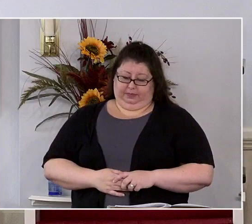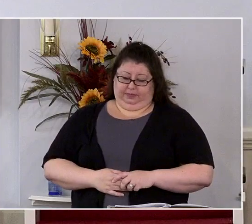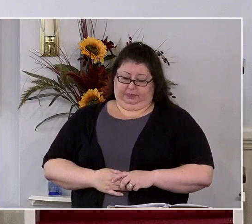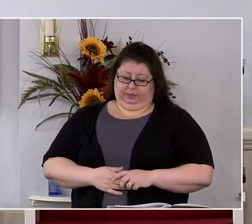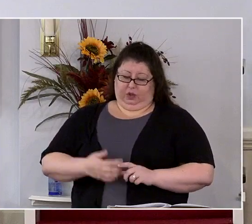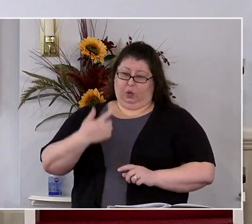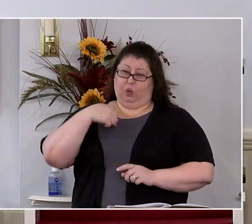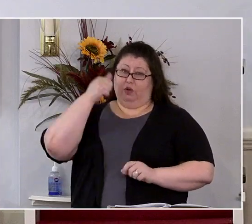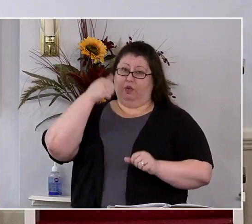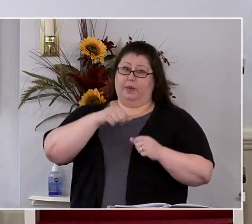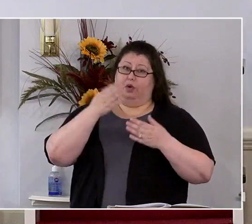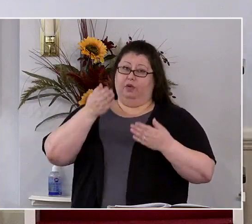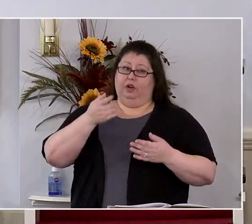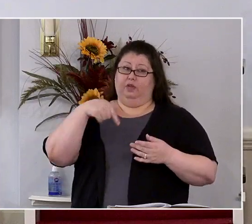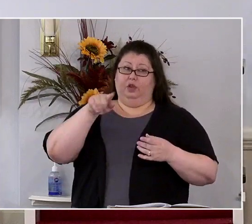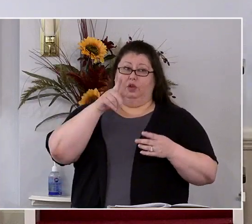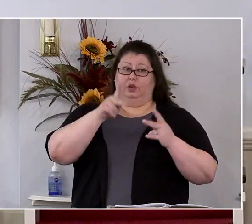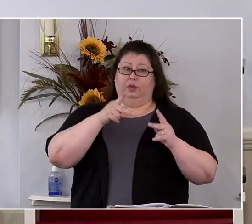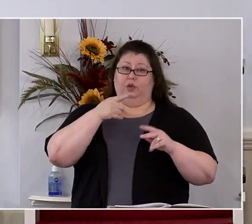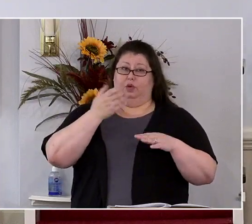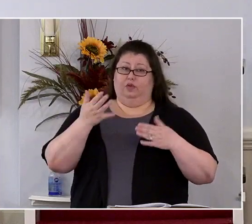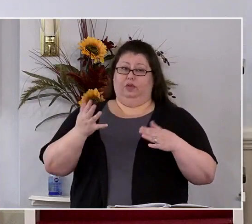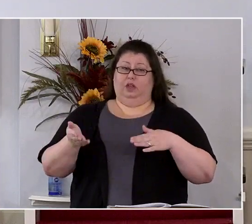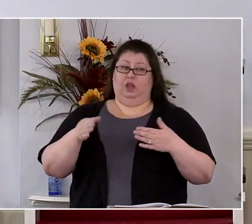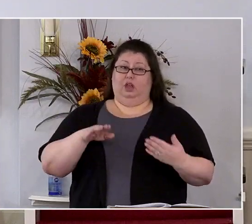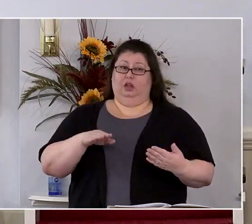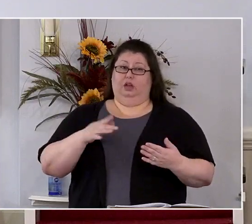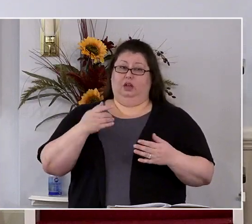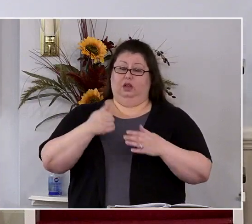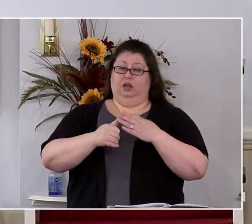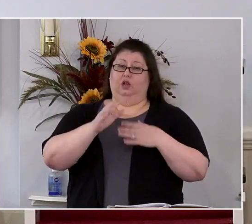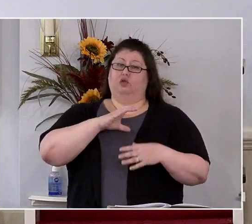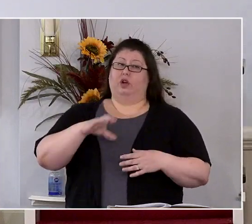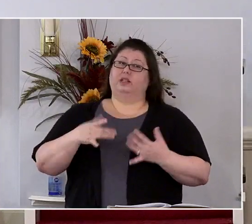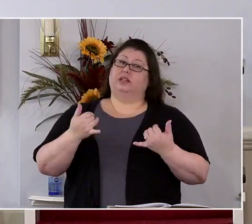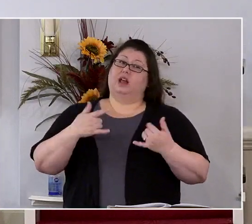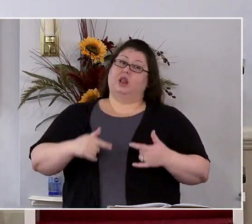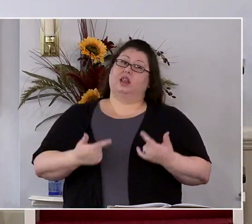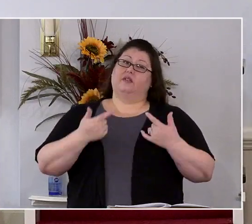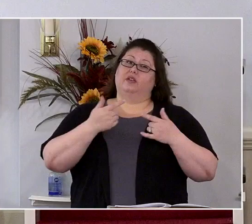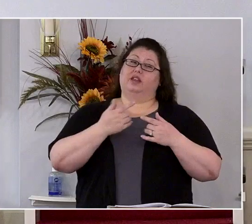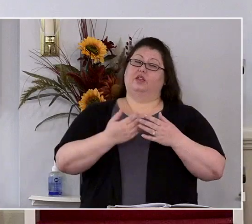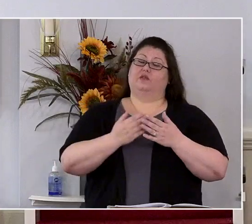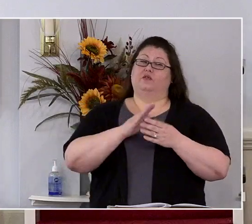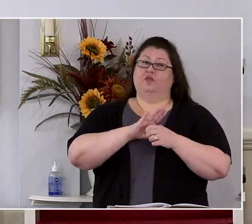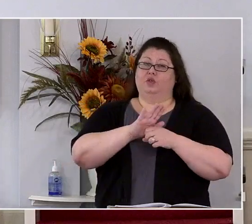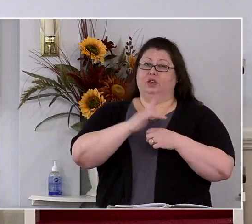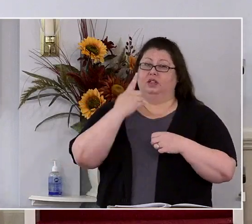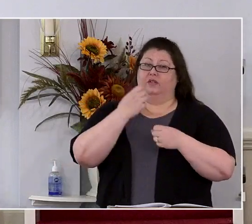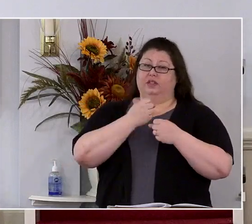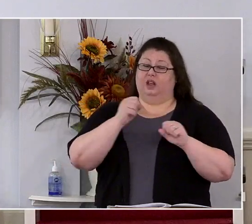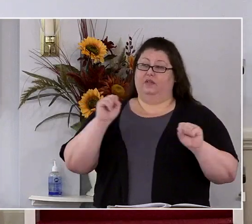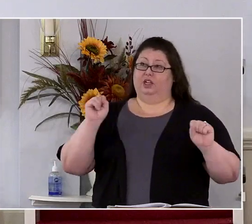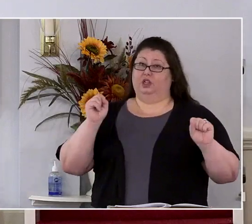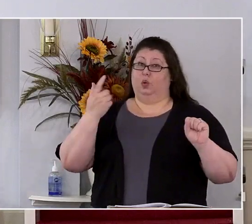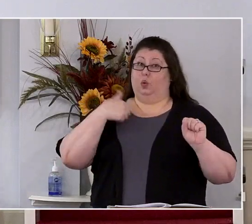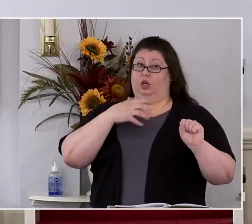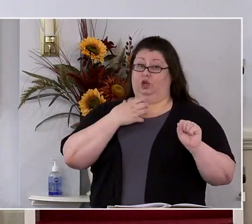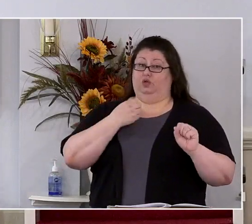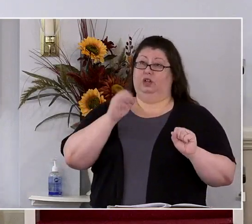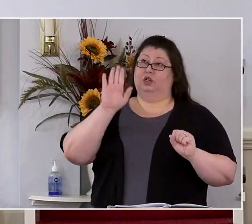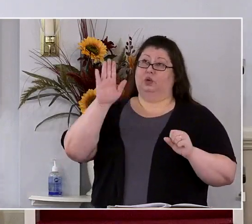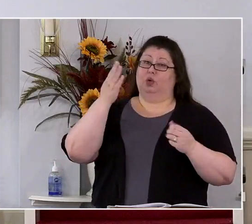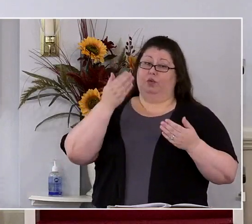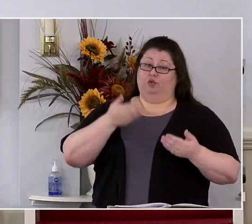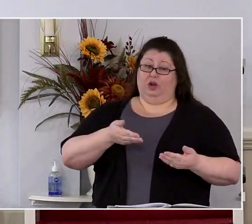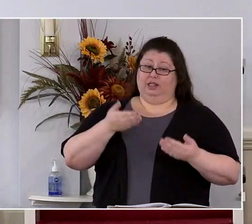We remember before you those who have died in Christ and now live in the fullness of salvation. We trust your